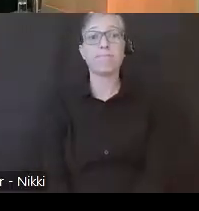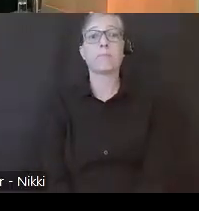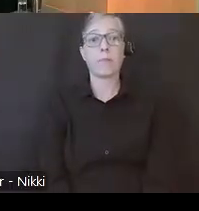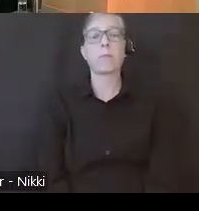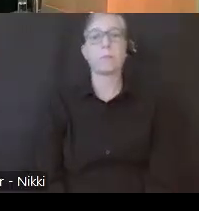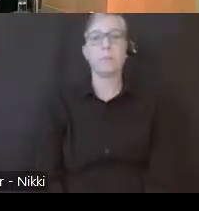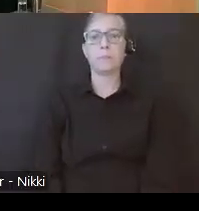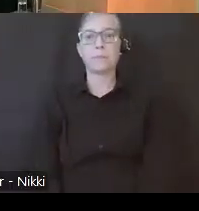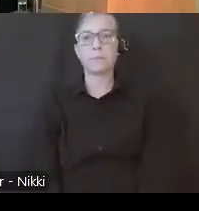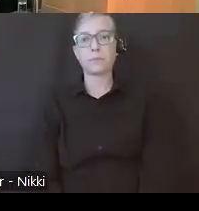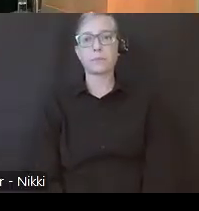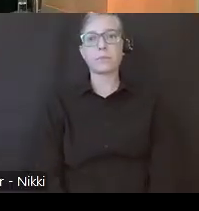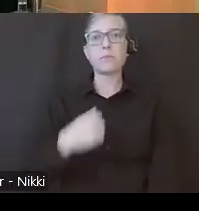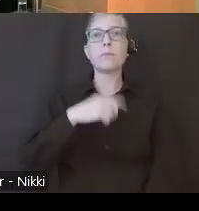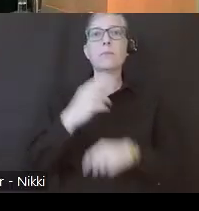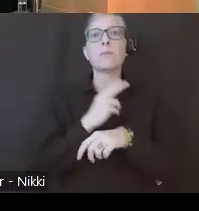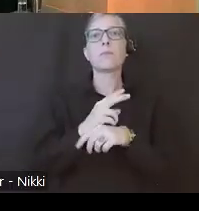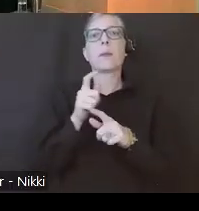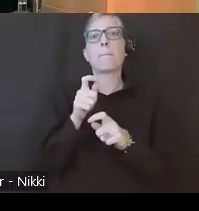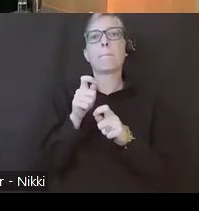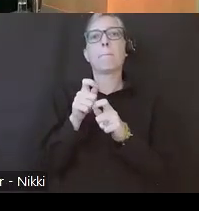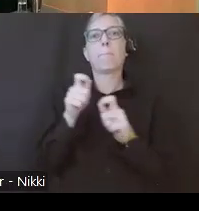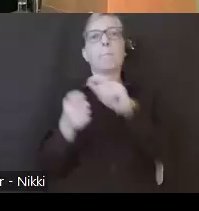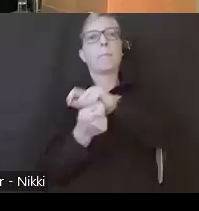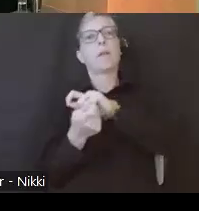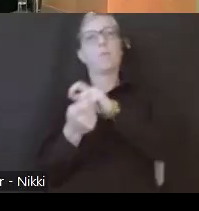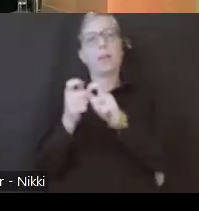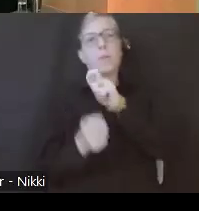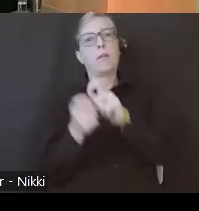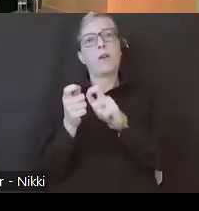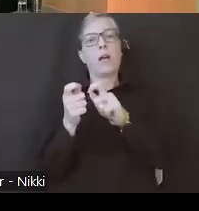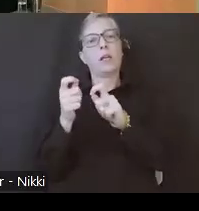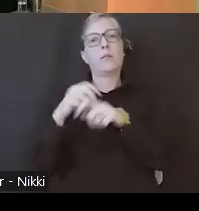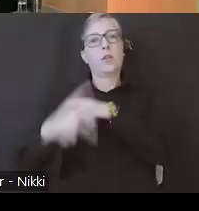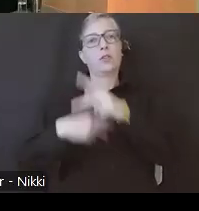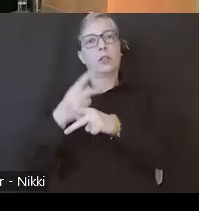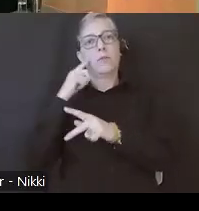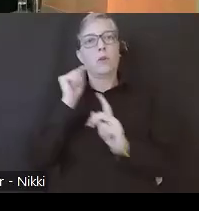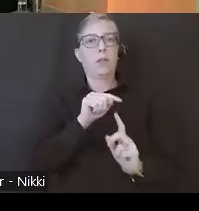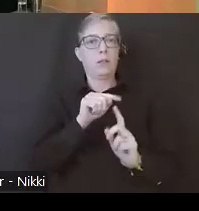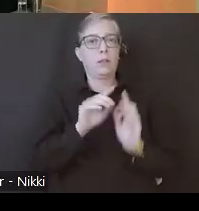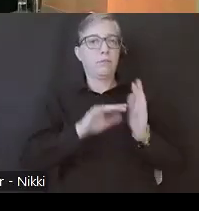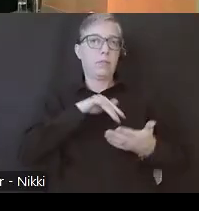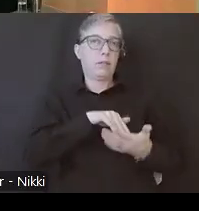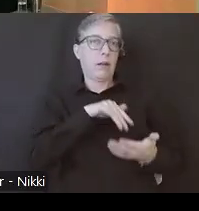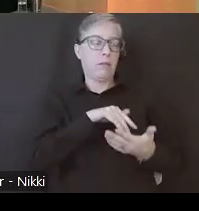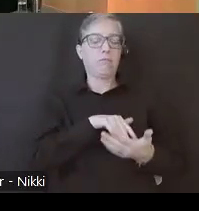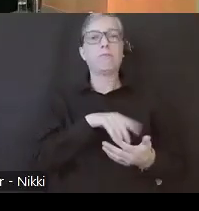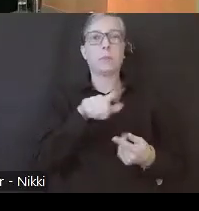We're using a modified version of this task. We developed it specifically for this study,